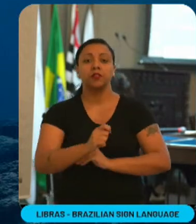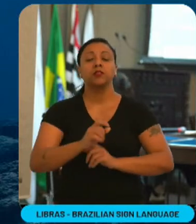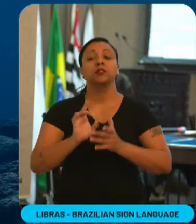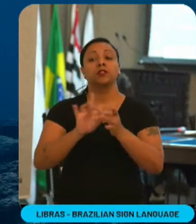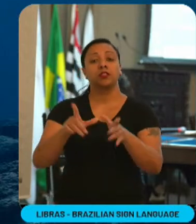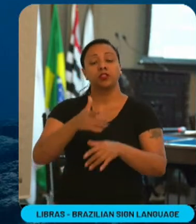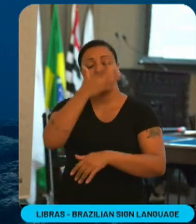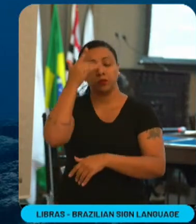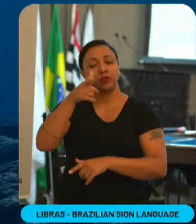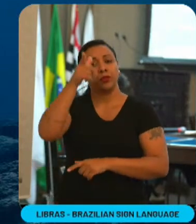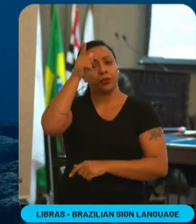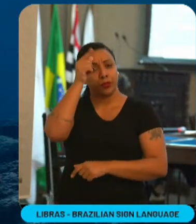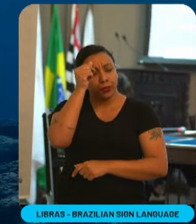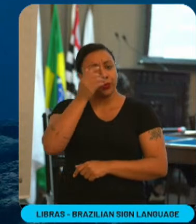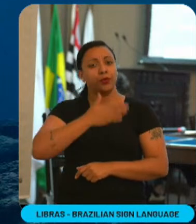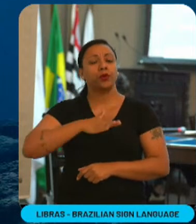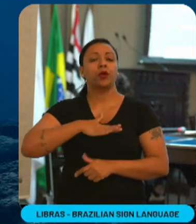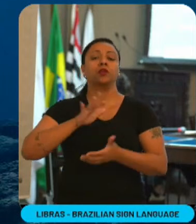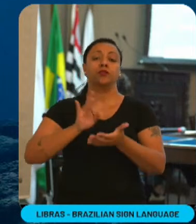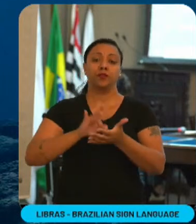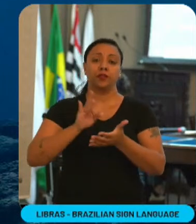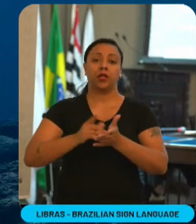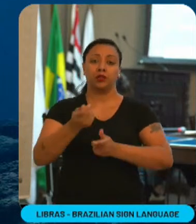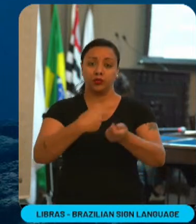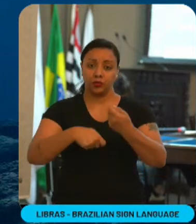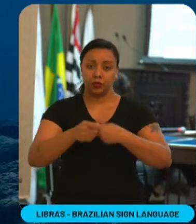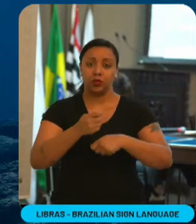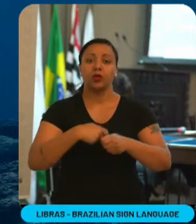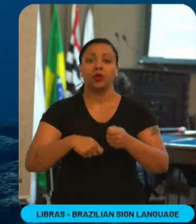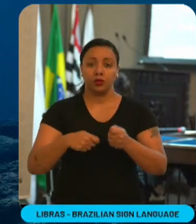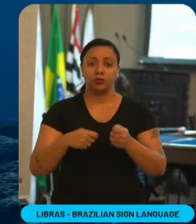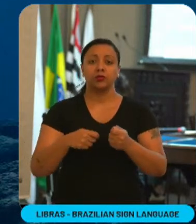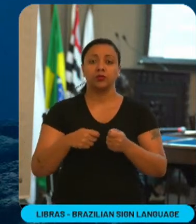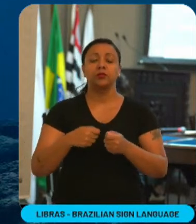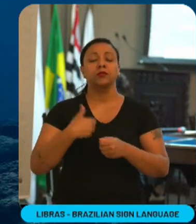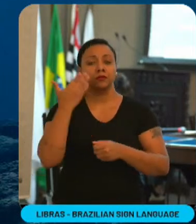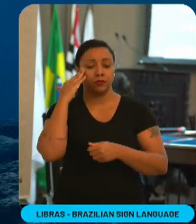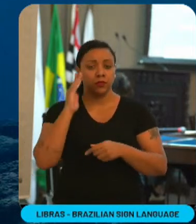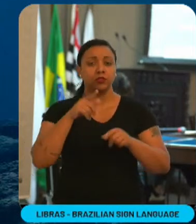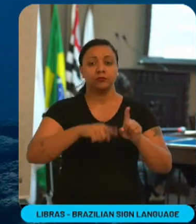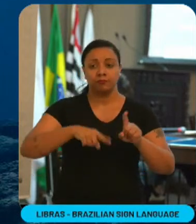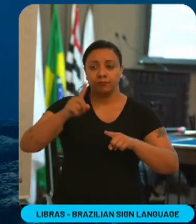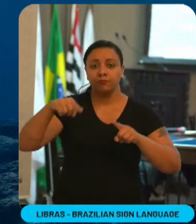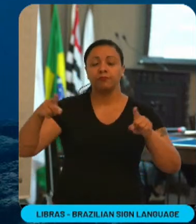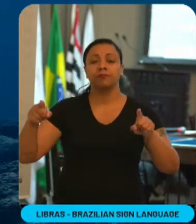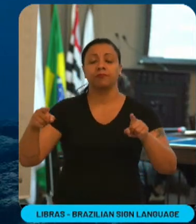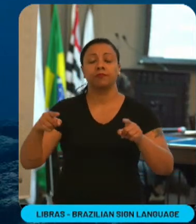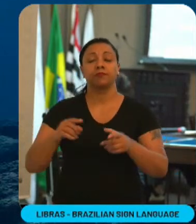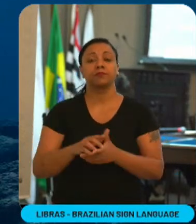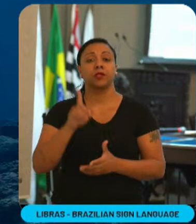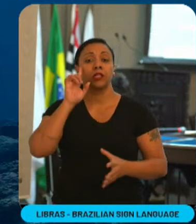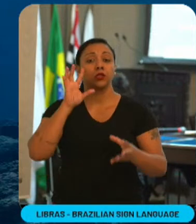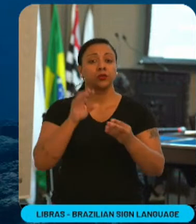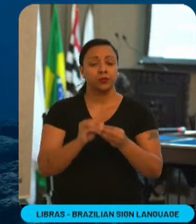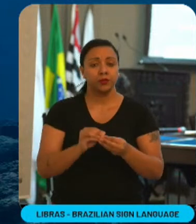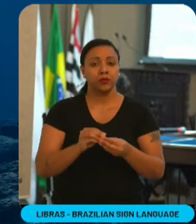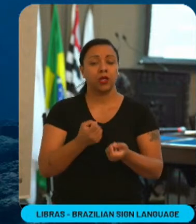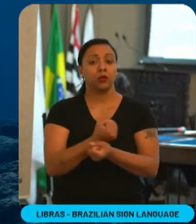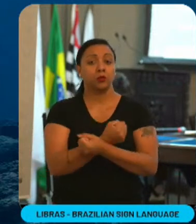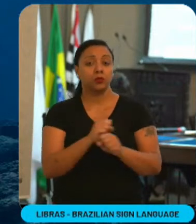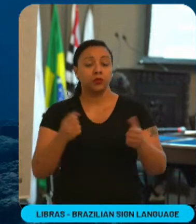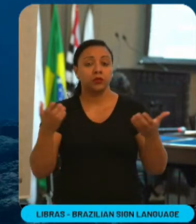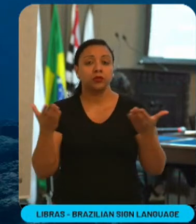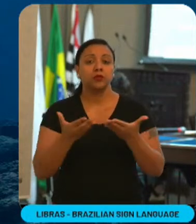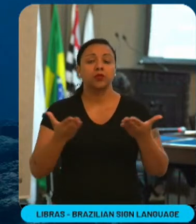talk to the investors and tell them that in fact our business are capturing this variable. So it